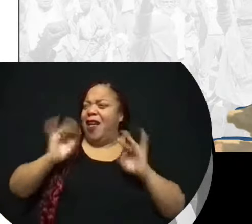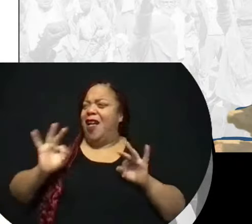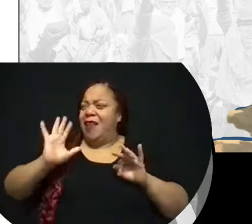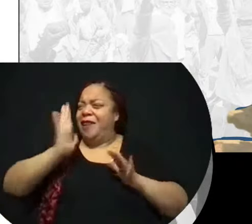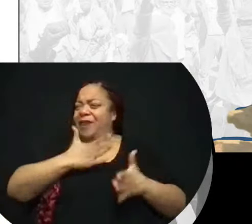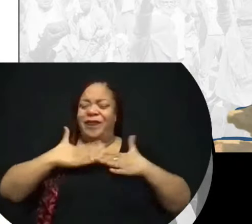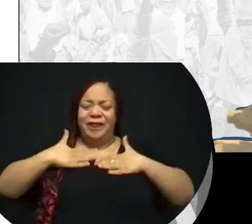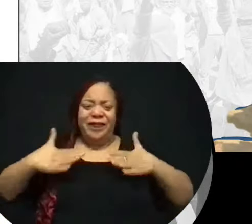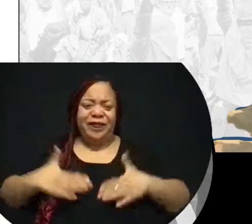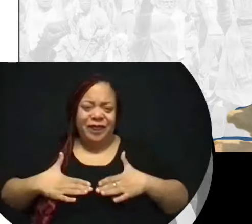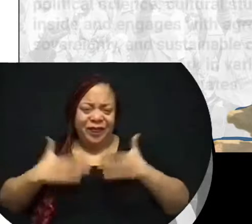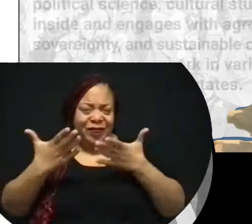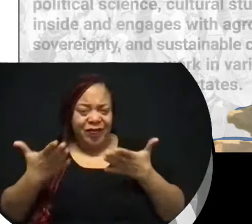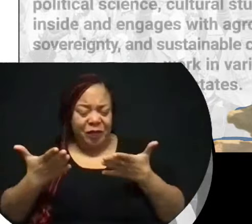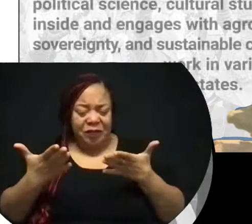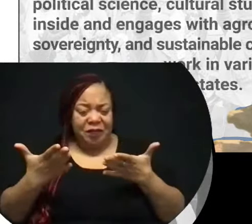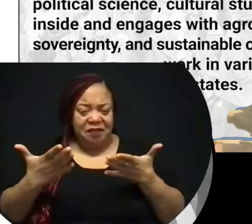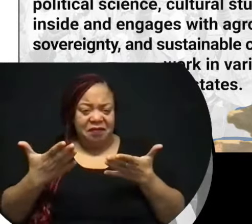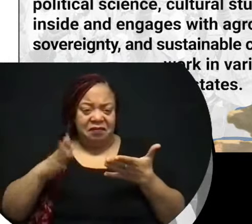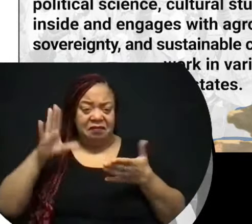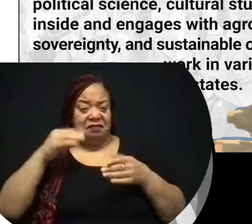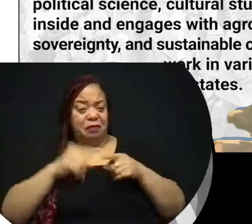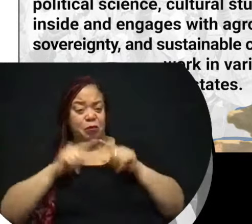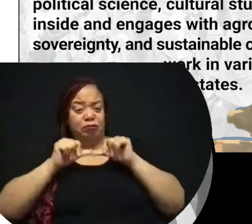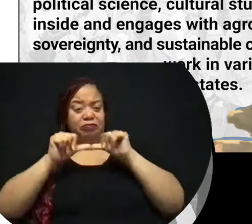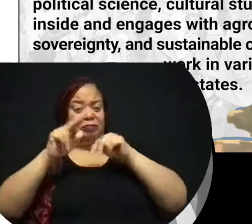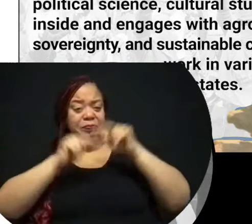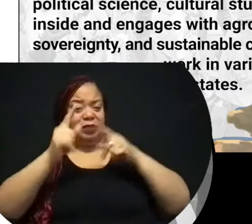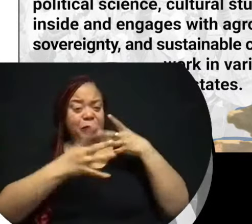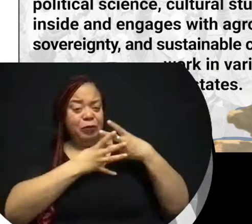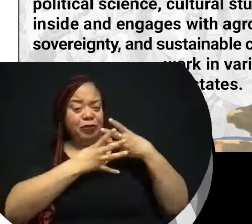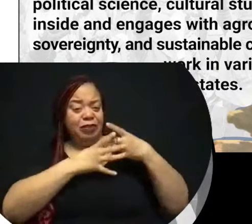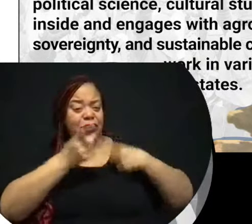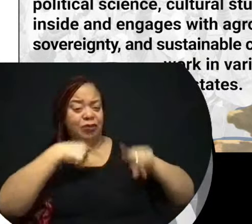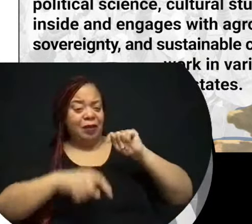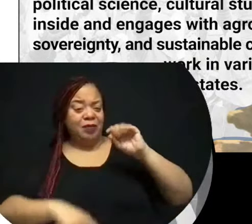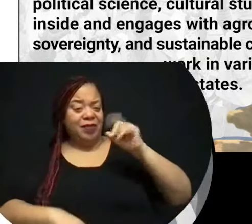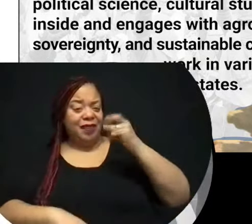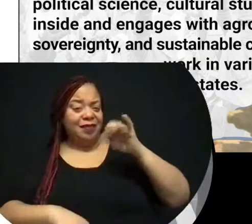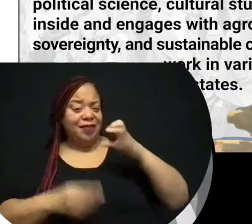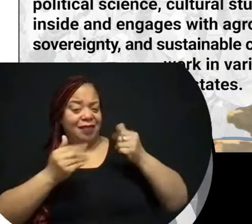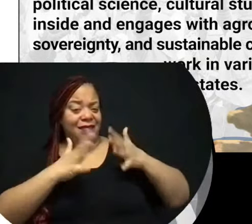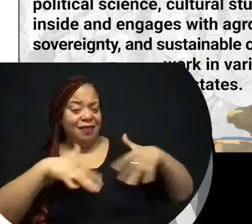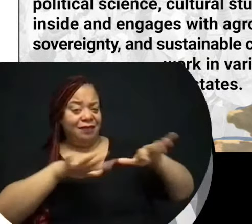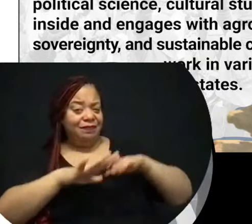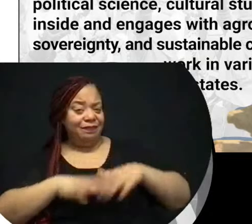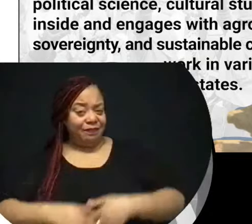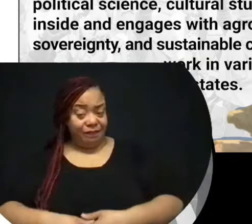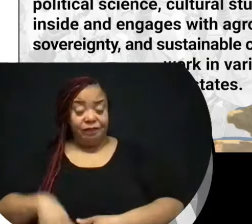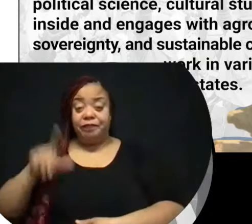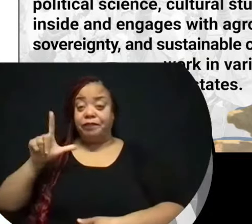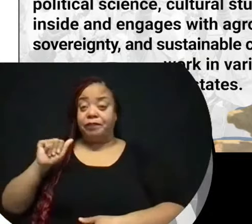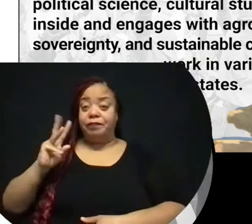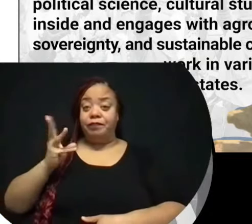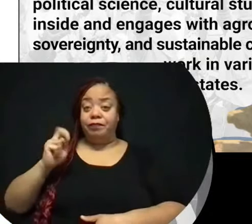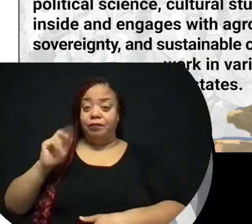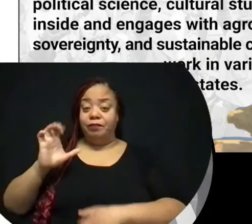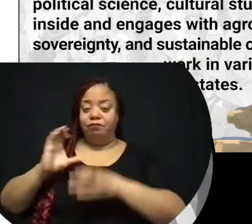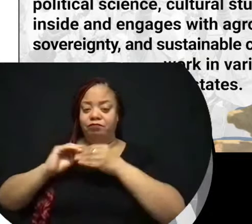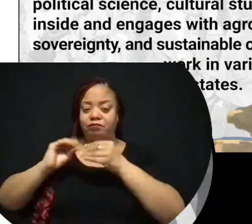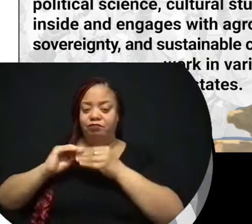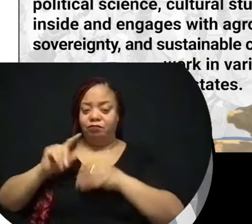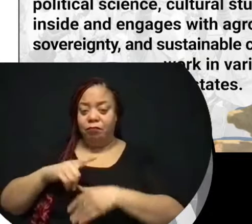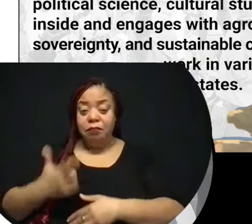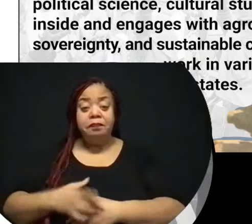You know, and imperialism and corporate codes and corporate rules and all that make it seem like we don't have a right